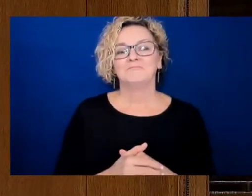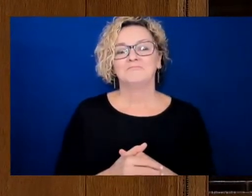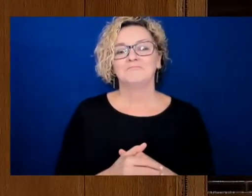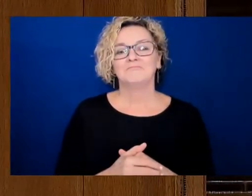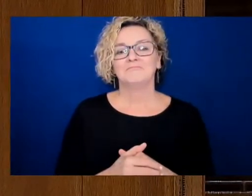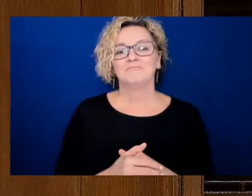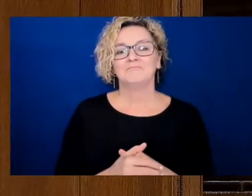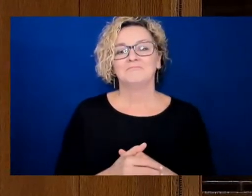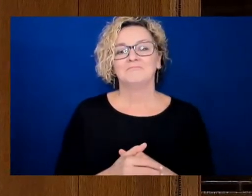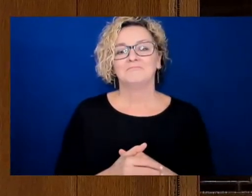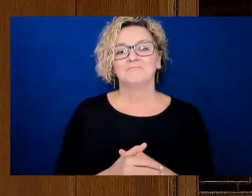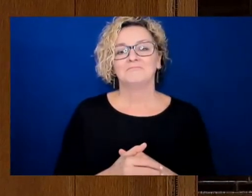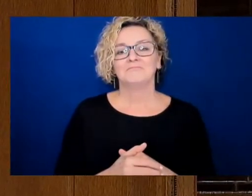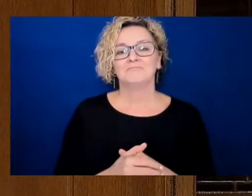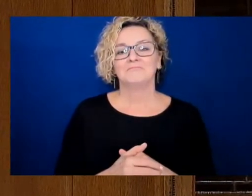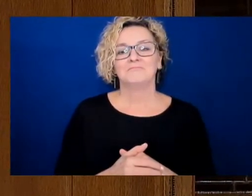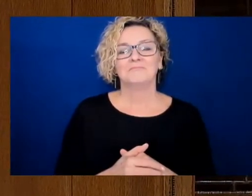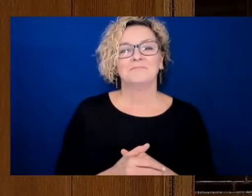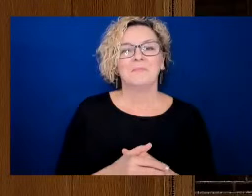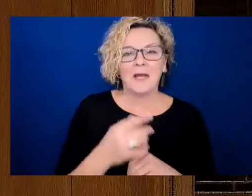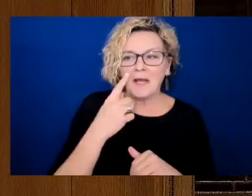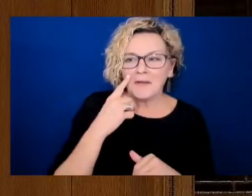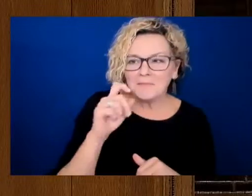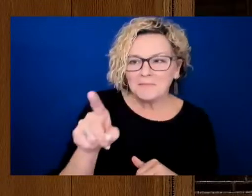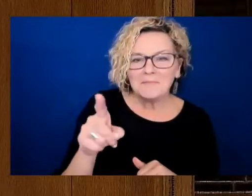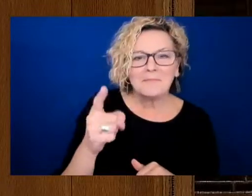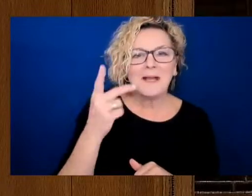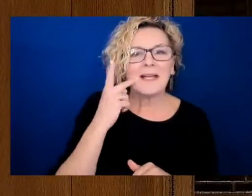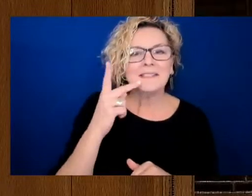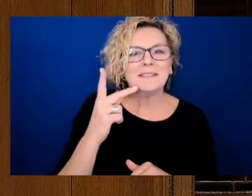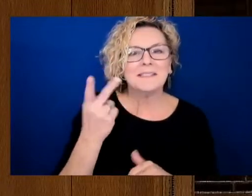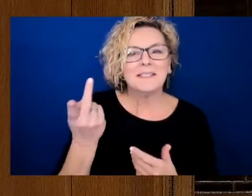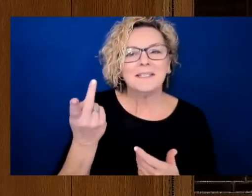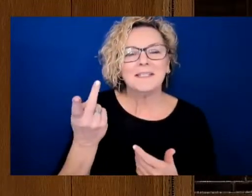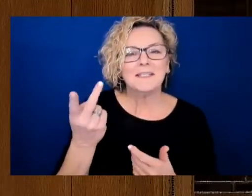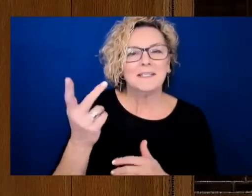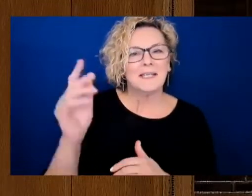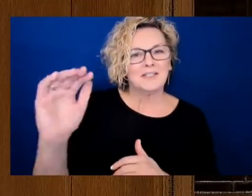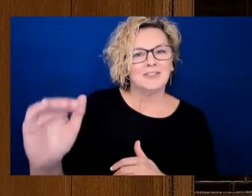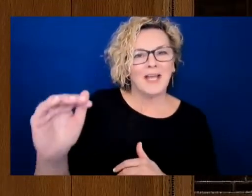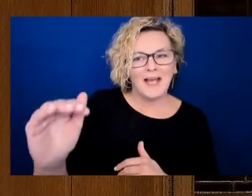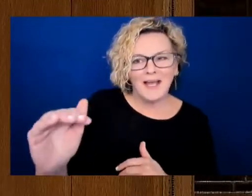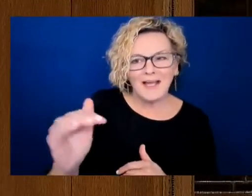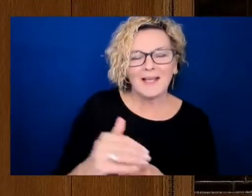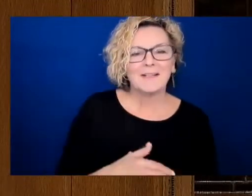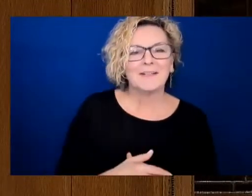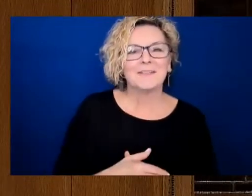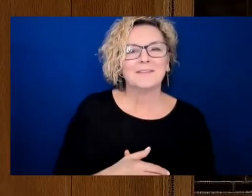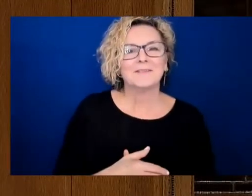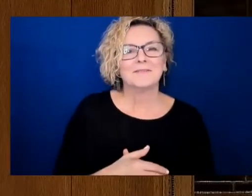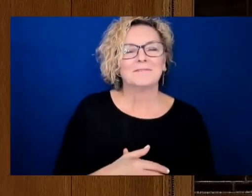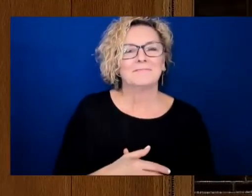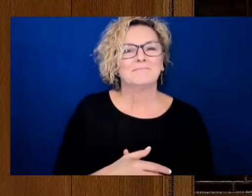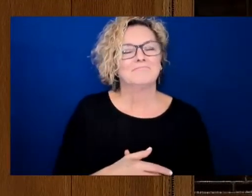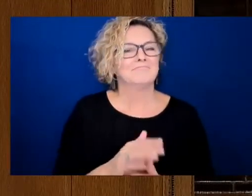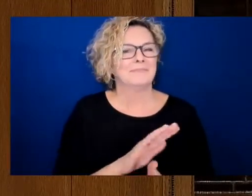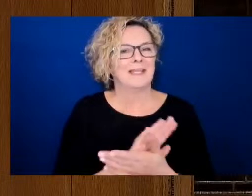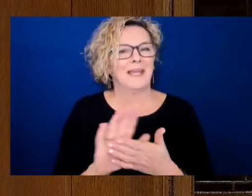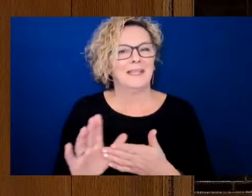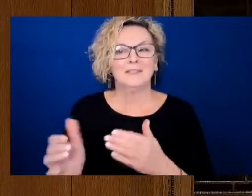You can't help but see the children when you're somewhere and see the elders also. So this is the Paddle Welcome